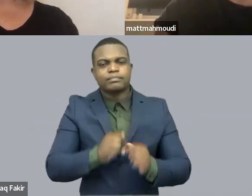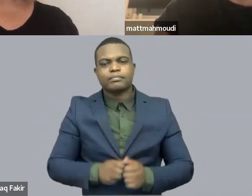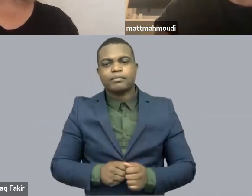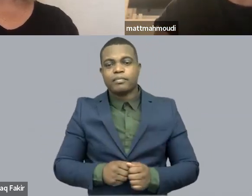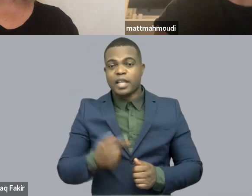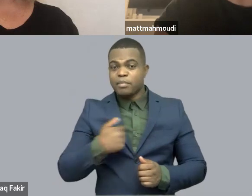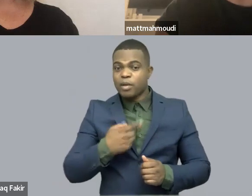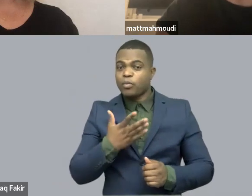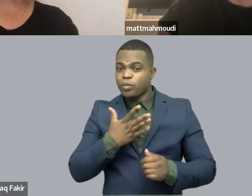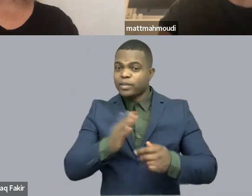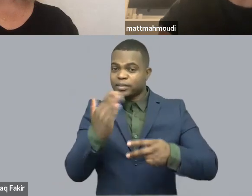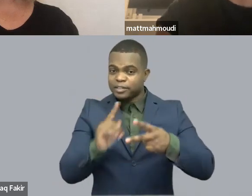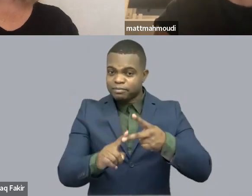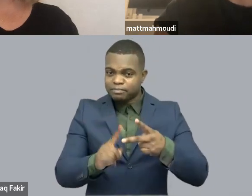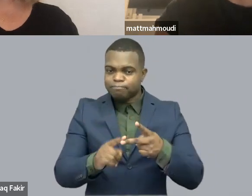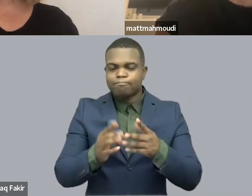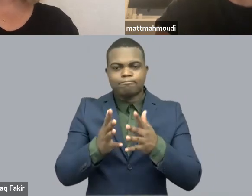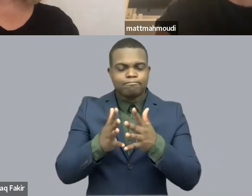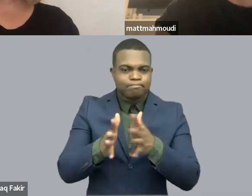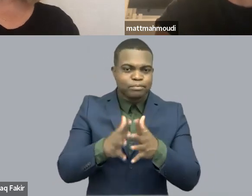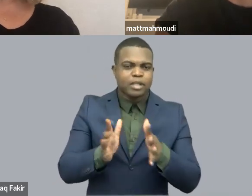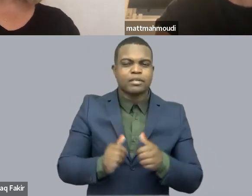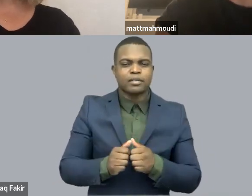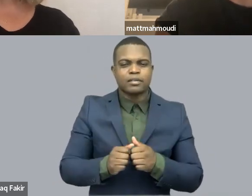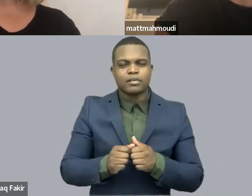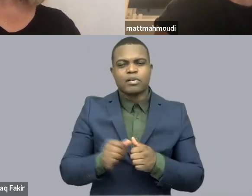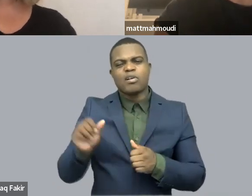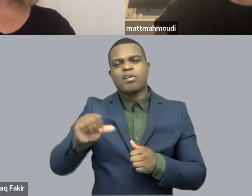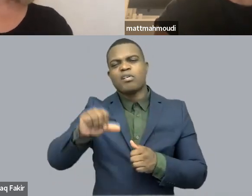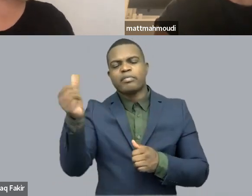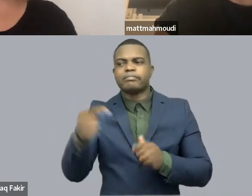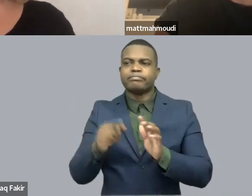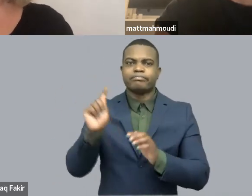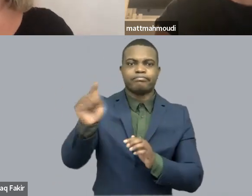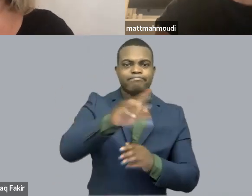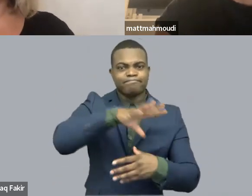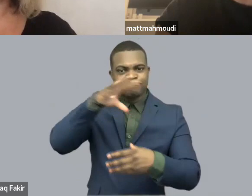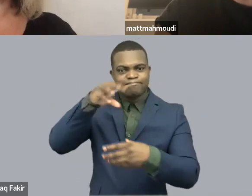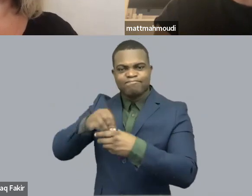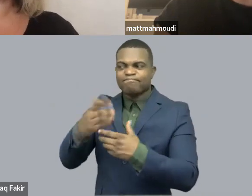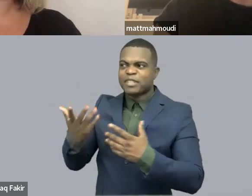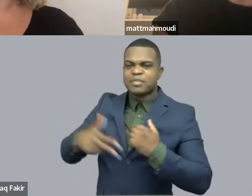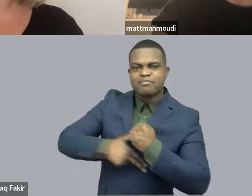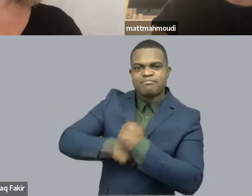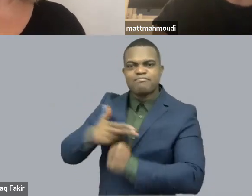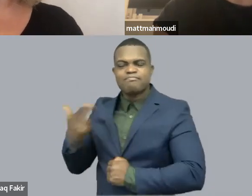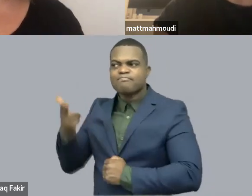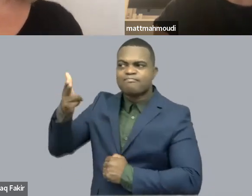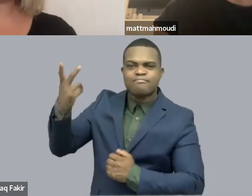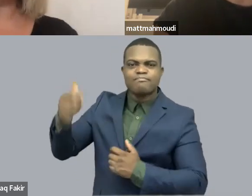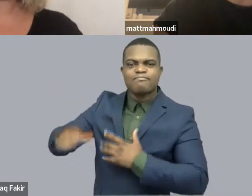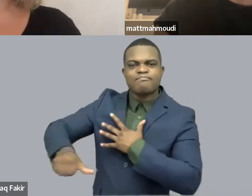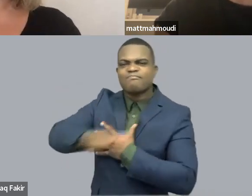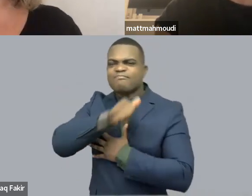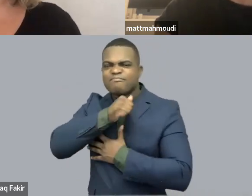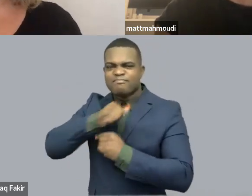lowers or in any way affects crime rates. And I think that's really, really important to have up front, because the predominant argument that is being used by law enforcement